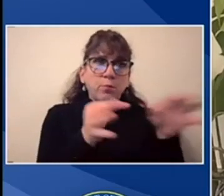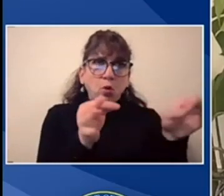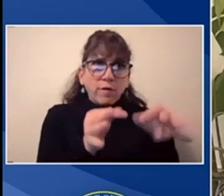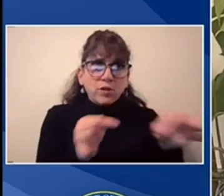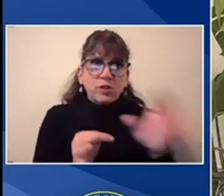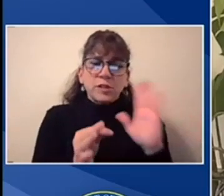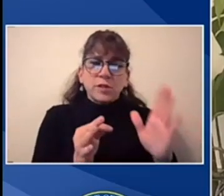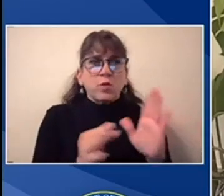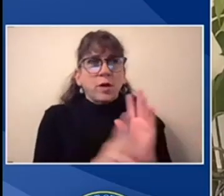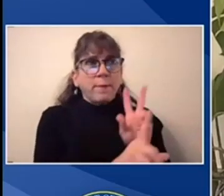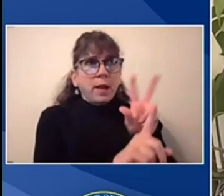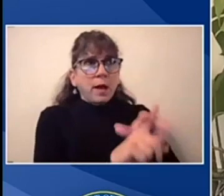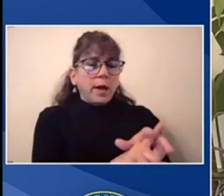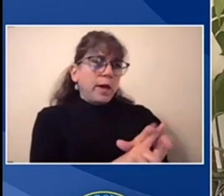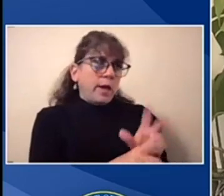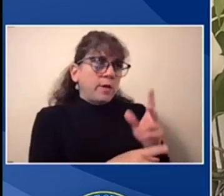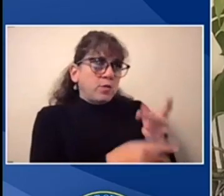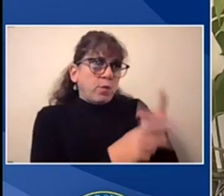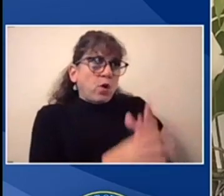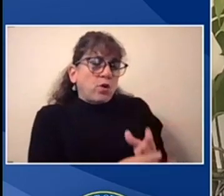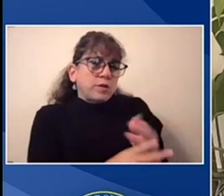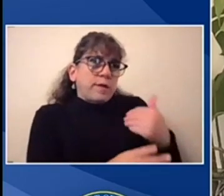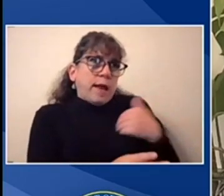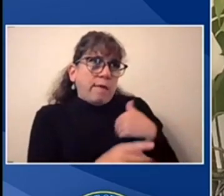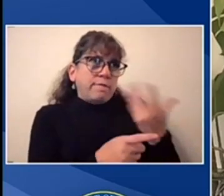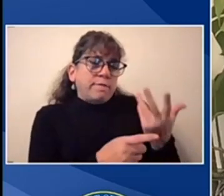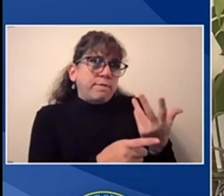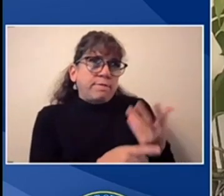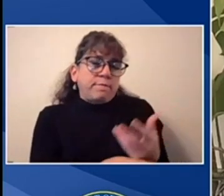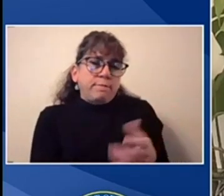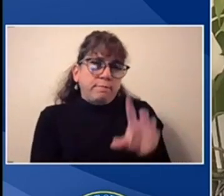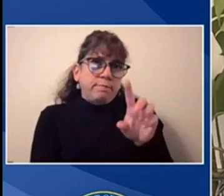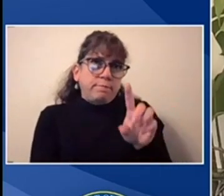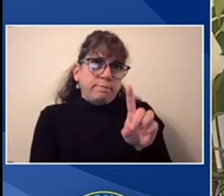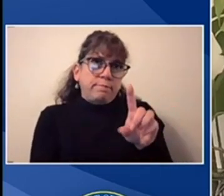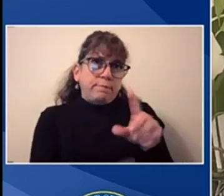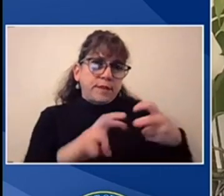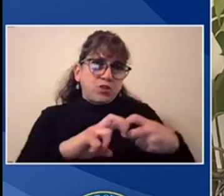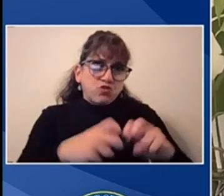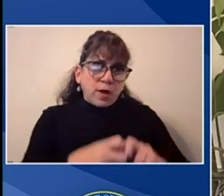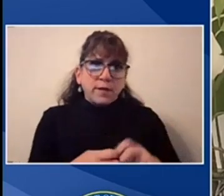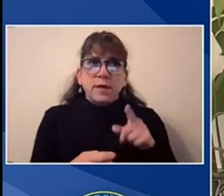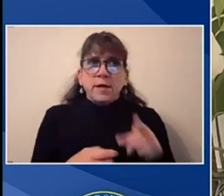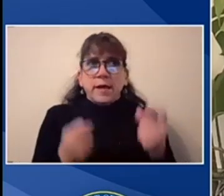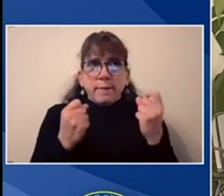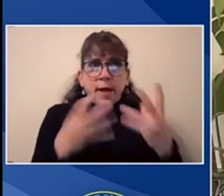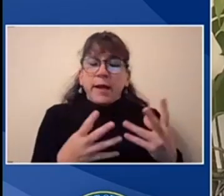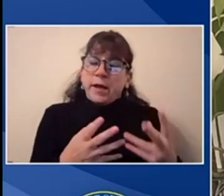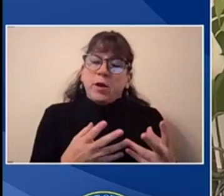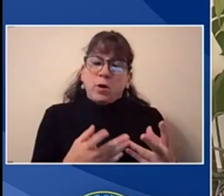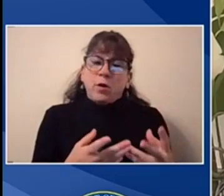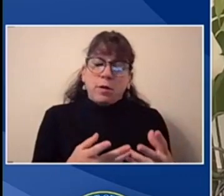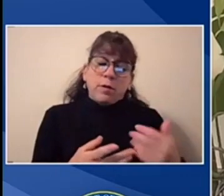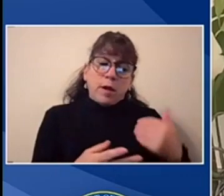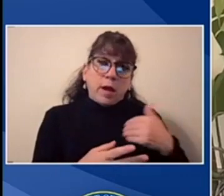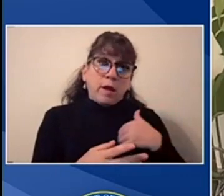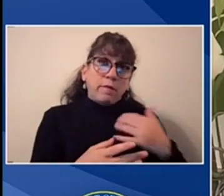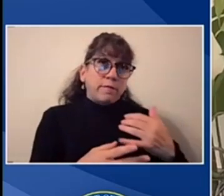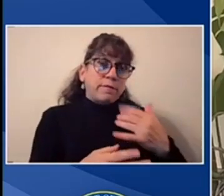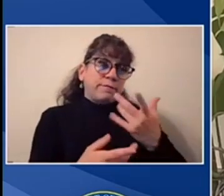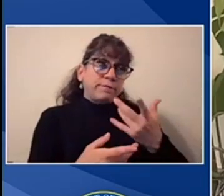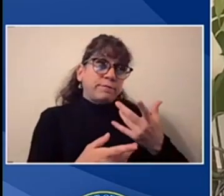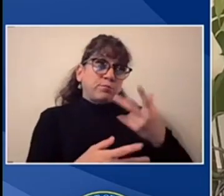and particularly defaulted borrowers. Amber mentioned that many defaulted borrowers are in default in part because of servicing failures.